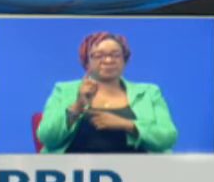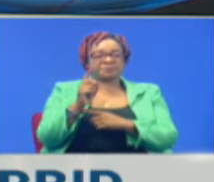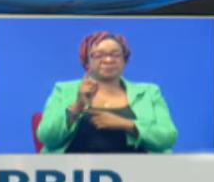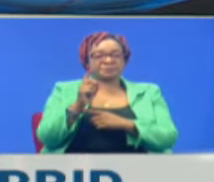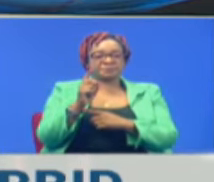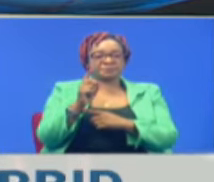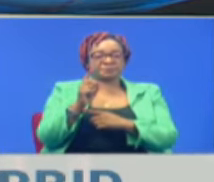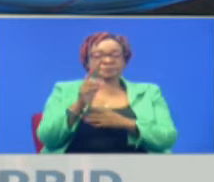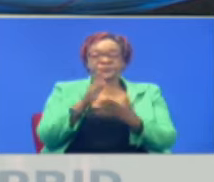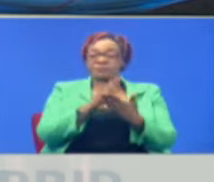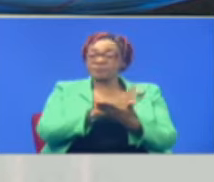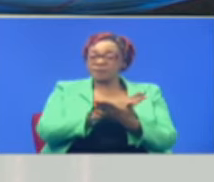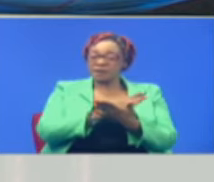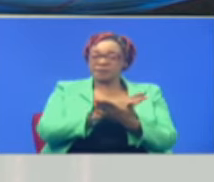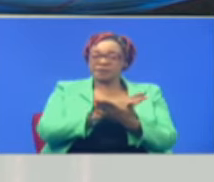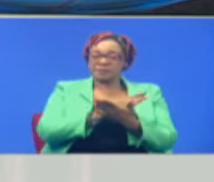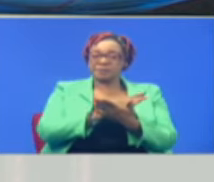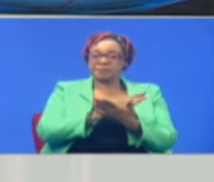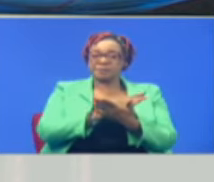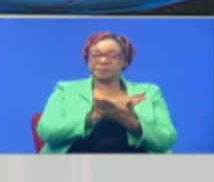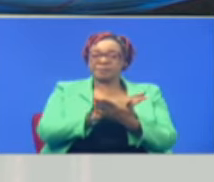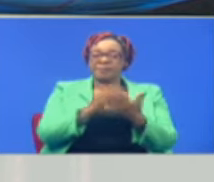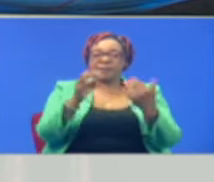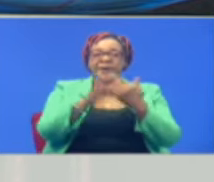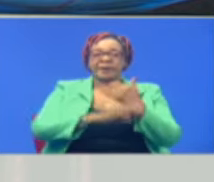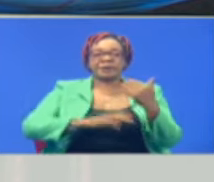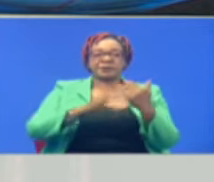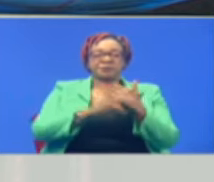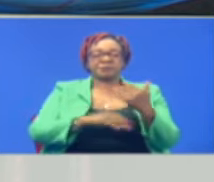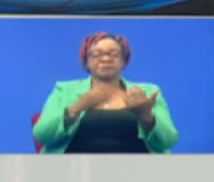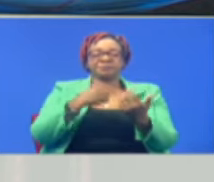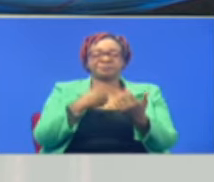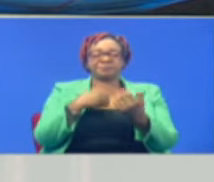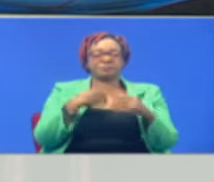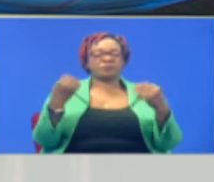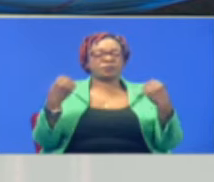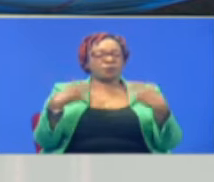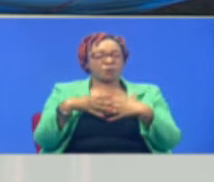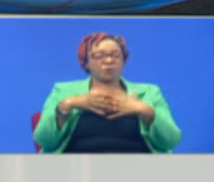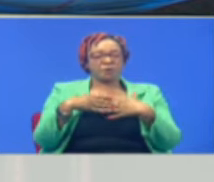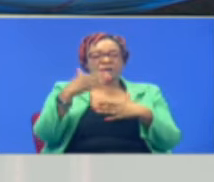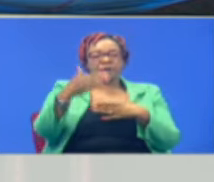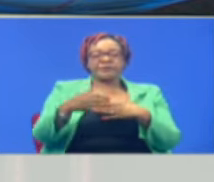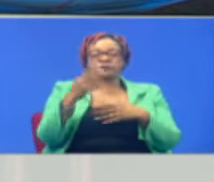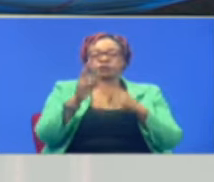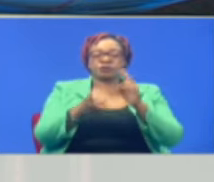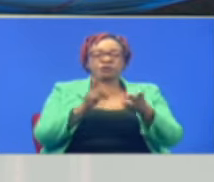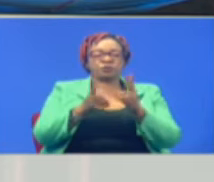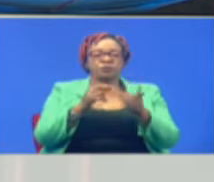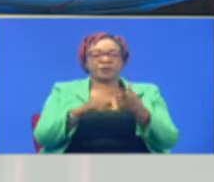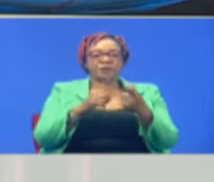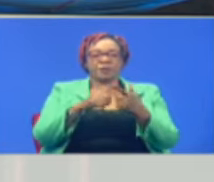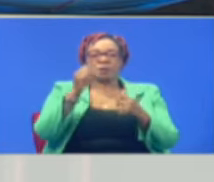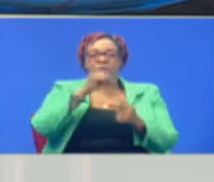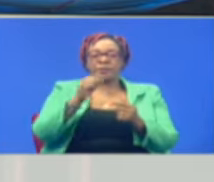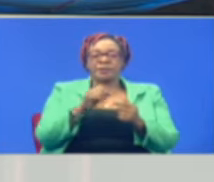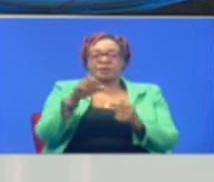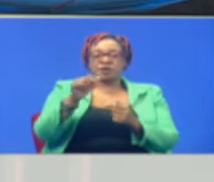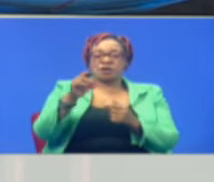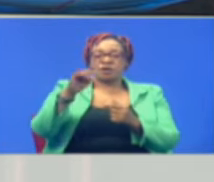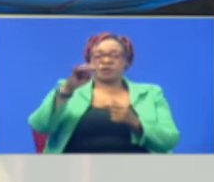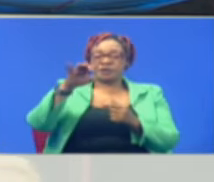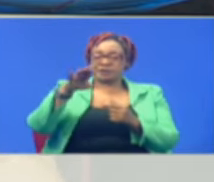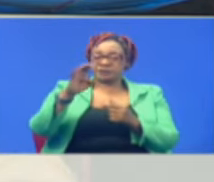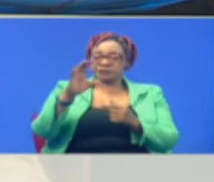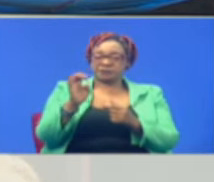Earlier this year, the country was gripped with horror after a 22-year-old, Lawrence Warunge, was alleged to